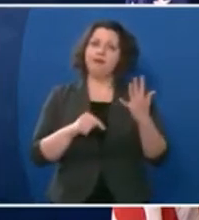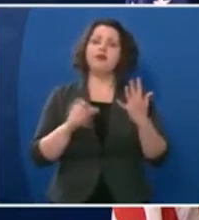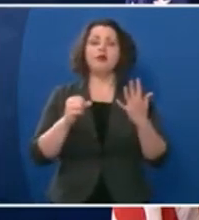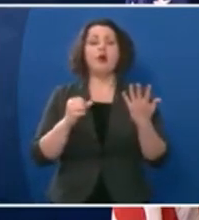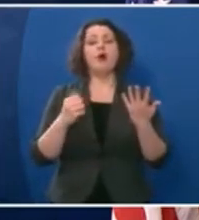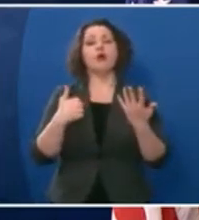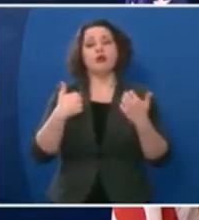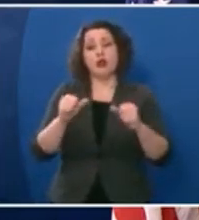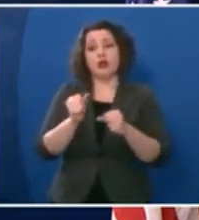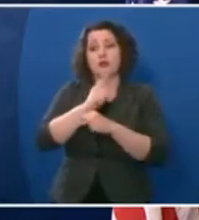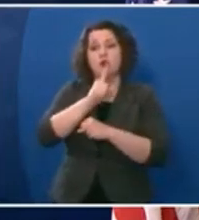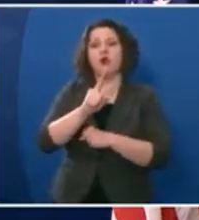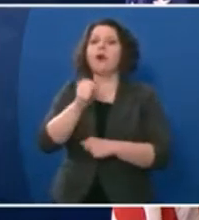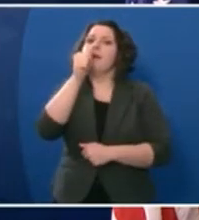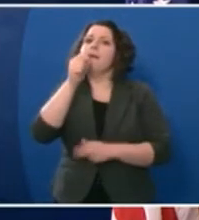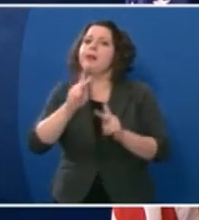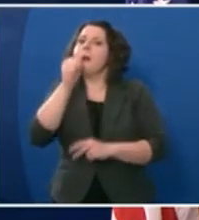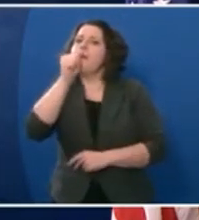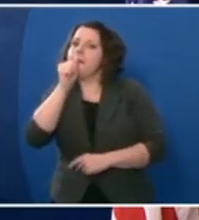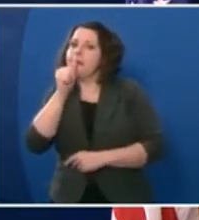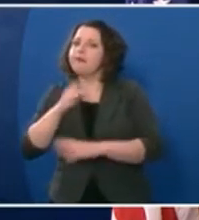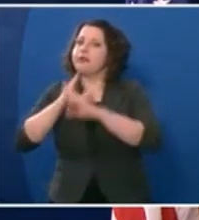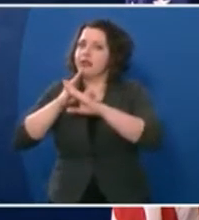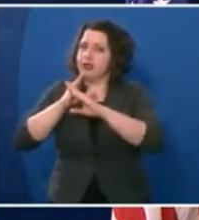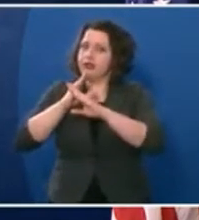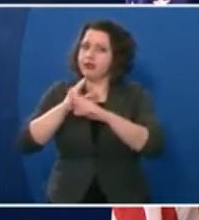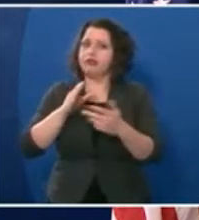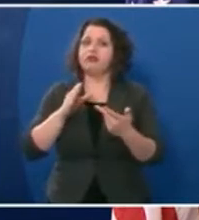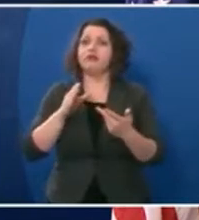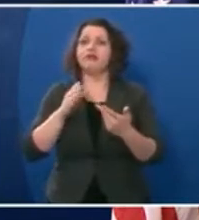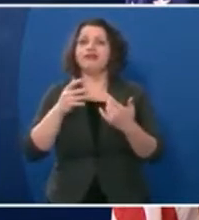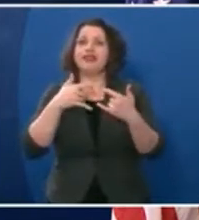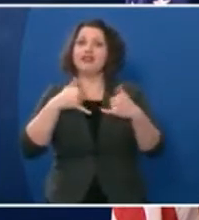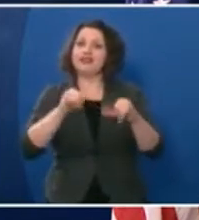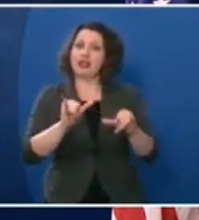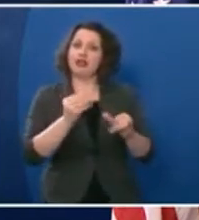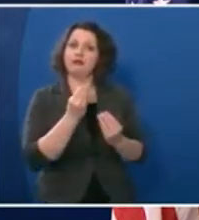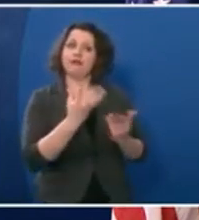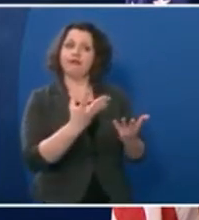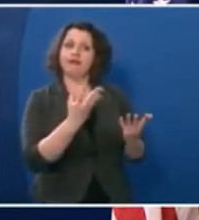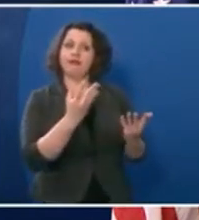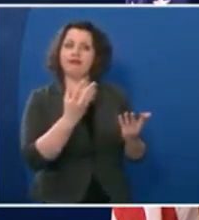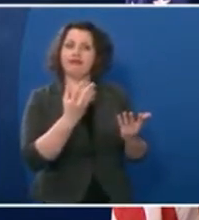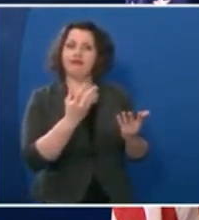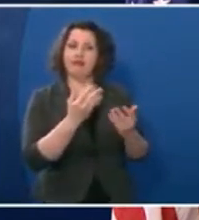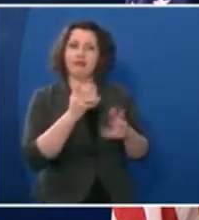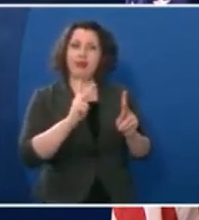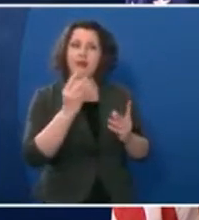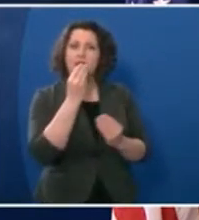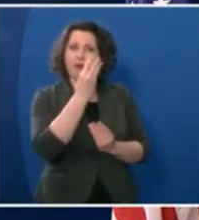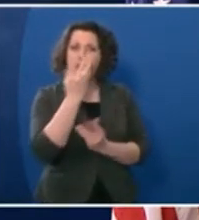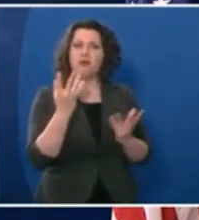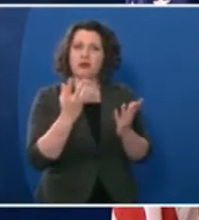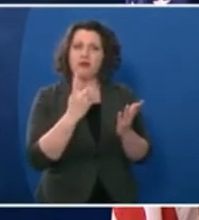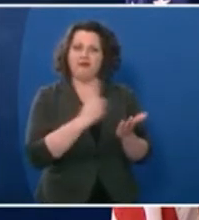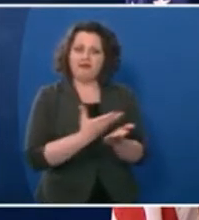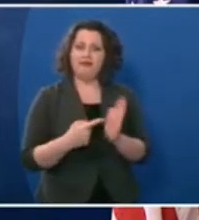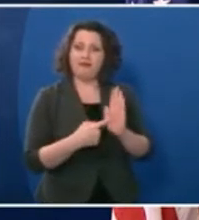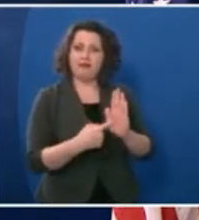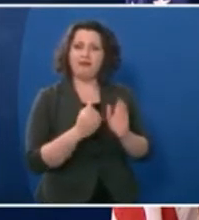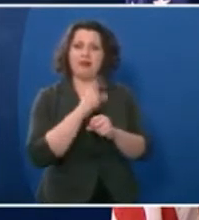protecting the privacy of Iowans while trying to provide Iowans with the information they need to also ensure their